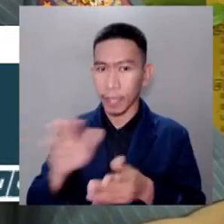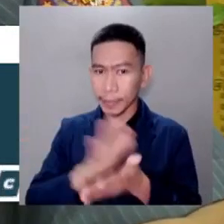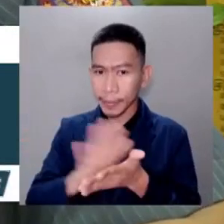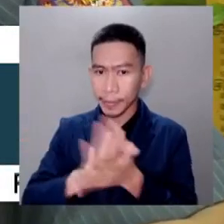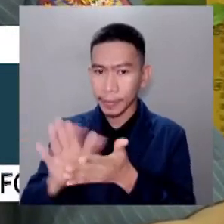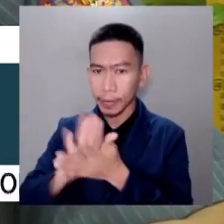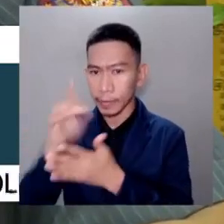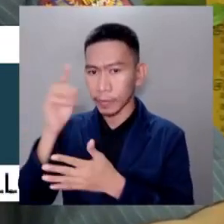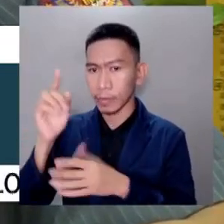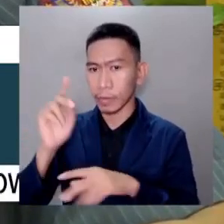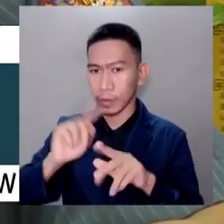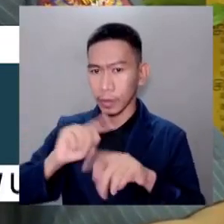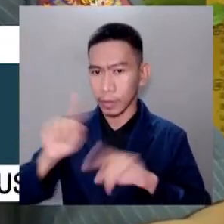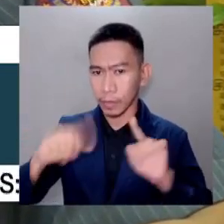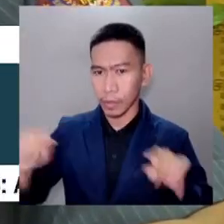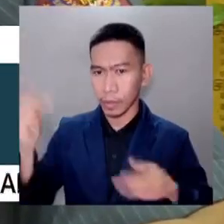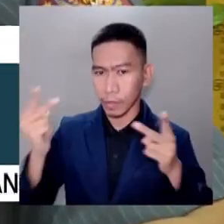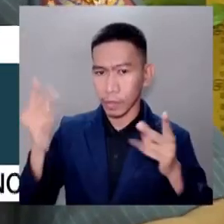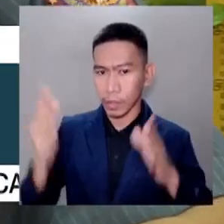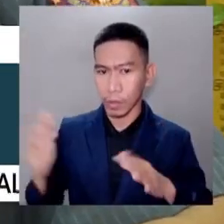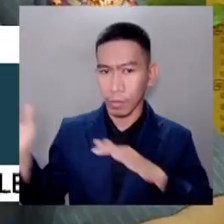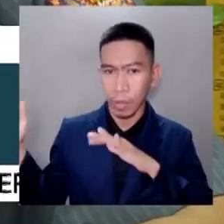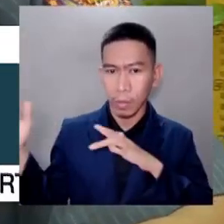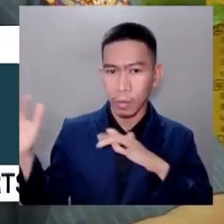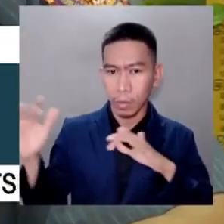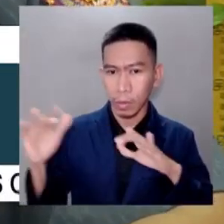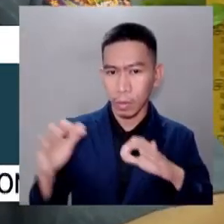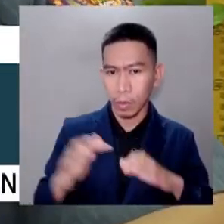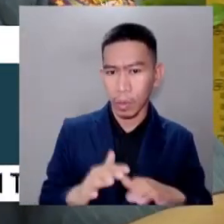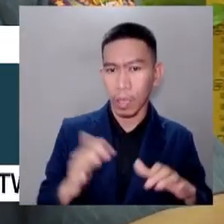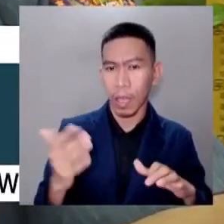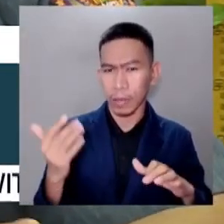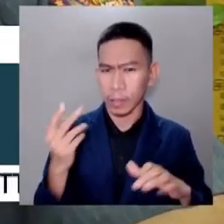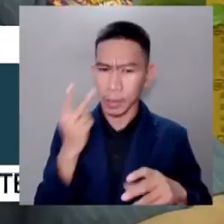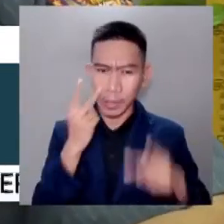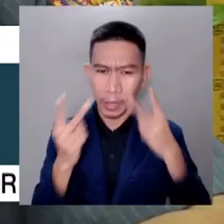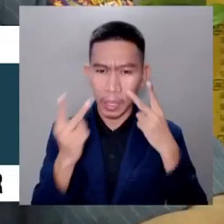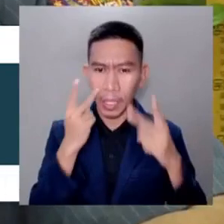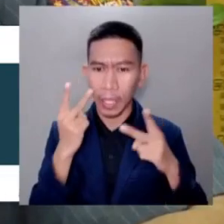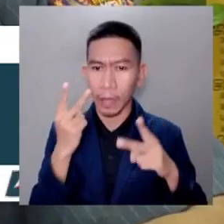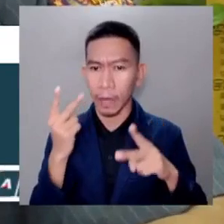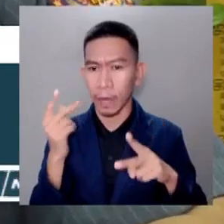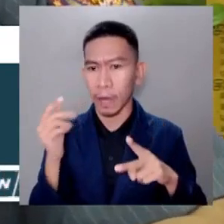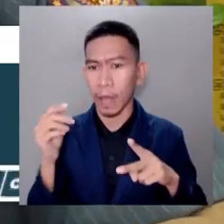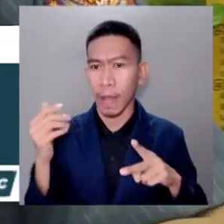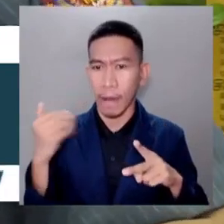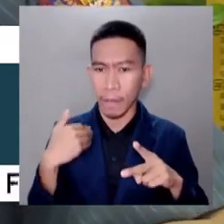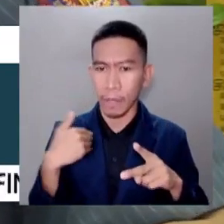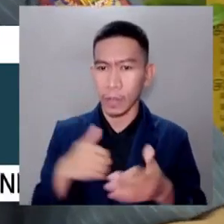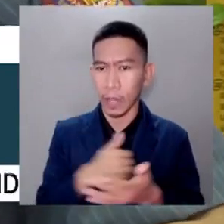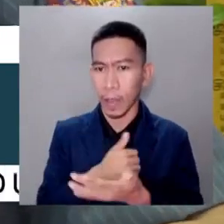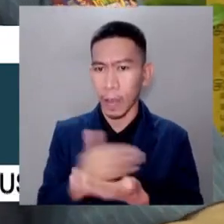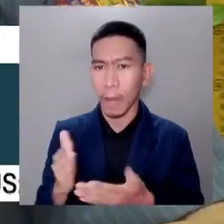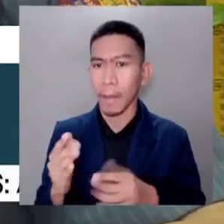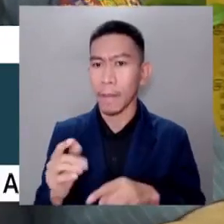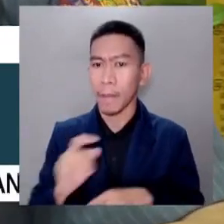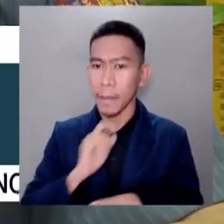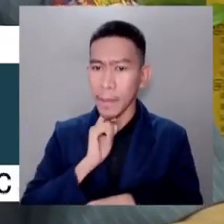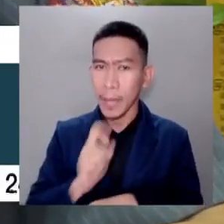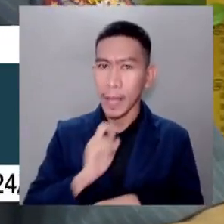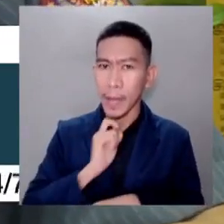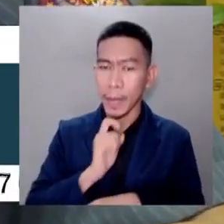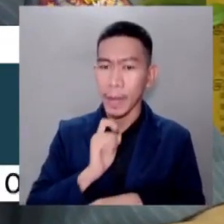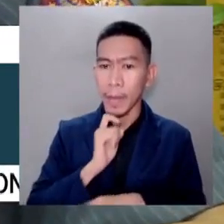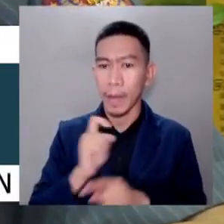kababayan, supporters ng ating mahal na Pangulo. Tinitingnan natin kaya nagtatanggal na ng iba pang mga chin barrier, tinitingnan din natin